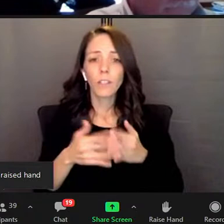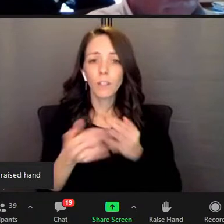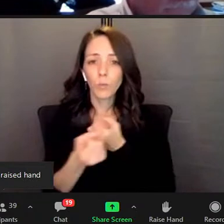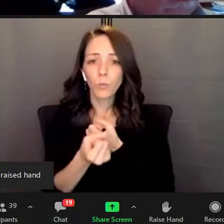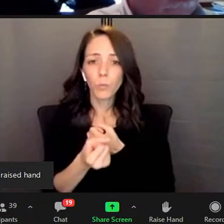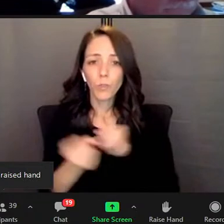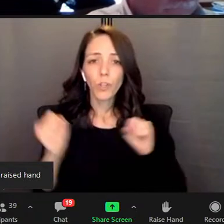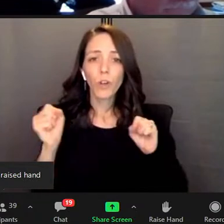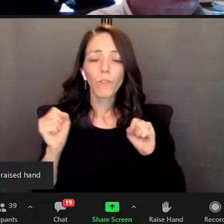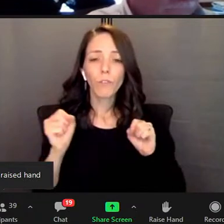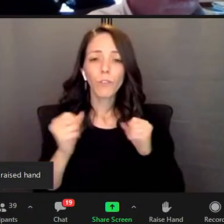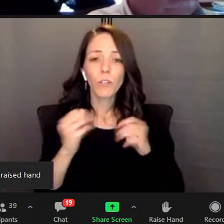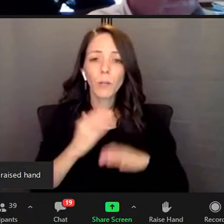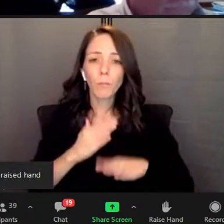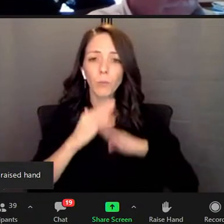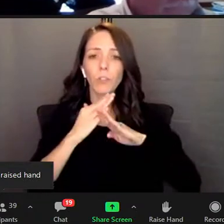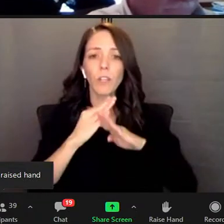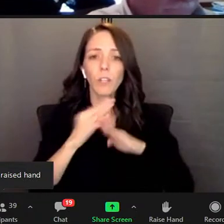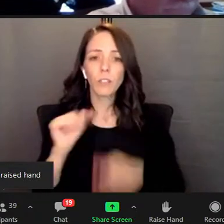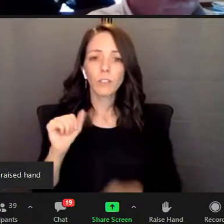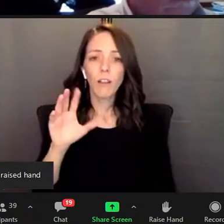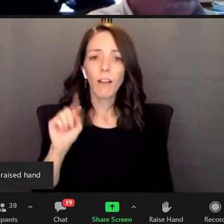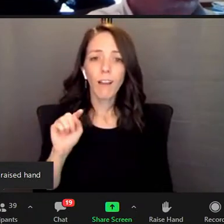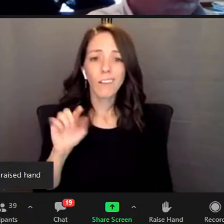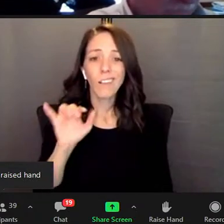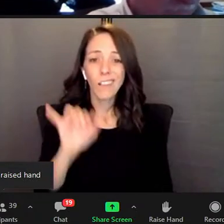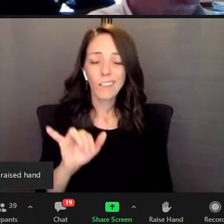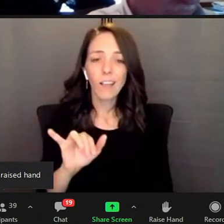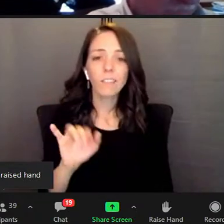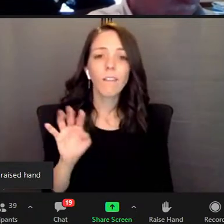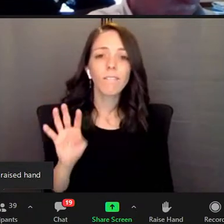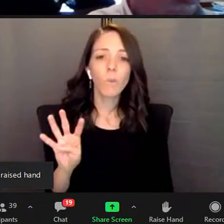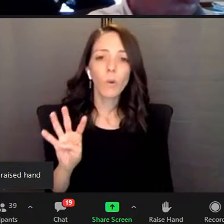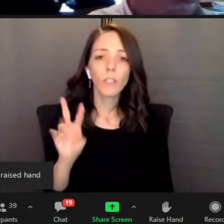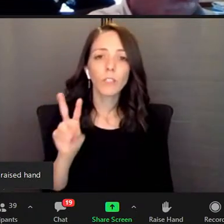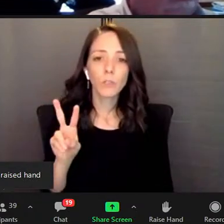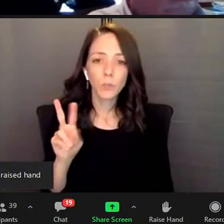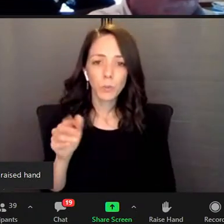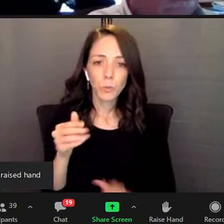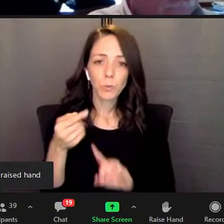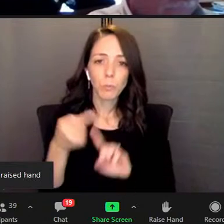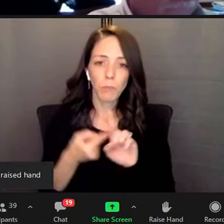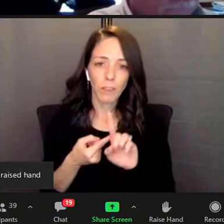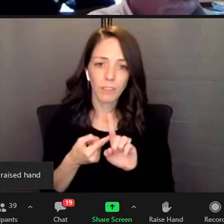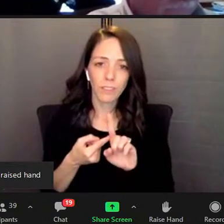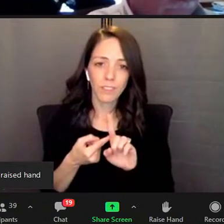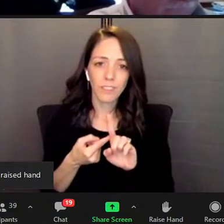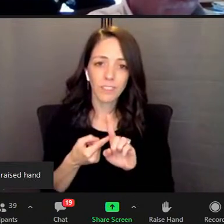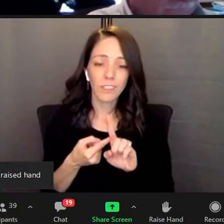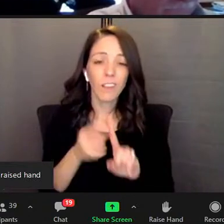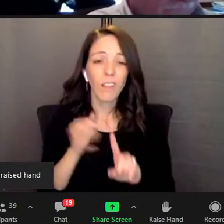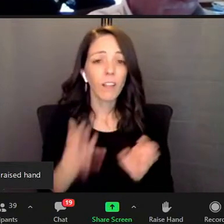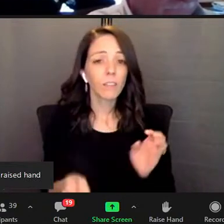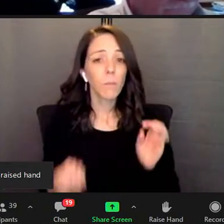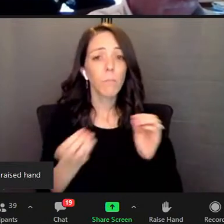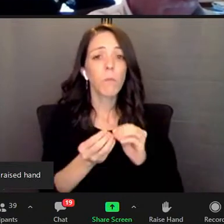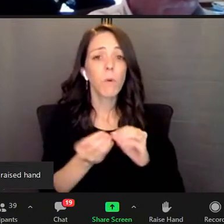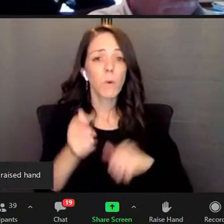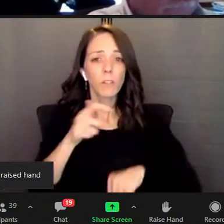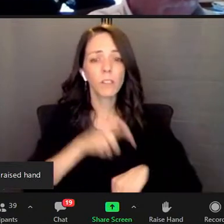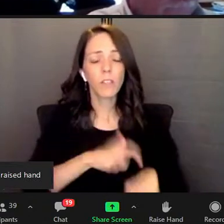cover 42 months. So that's 7.5 times more time